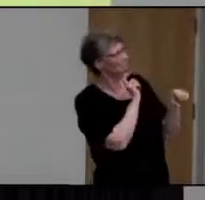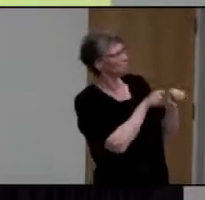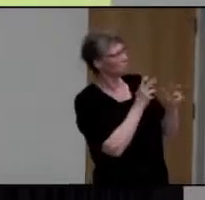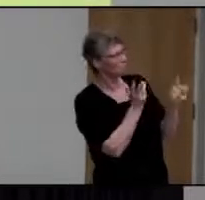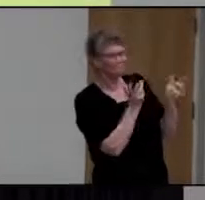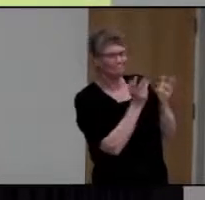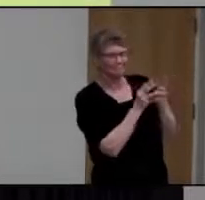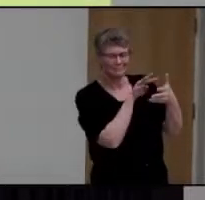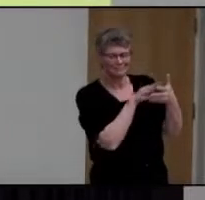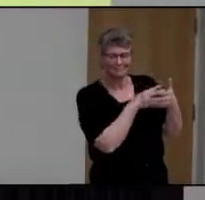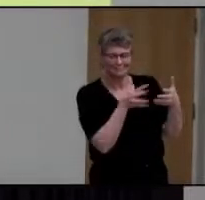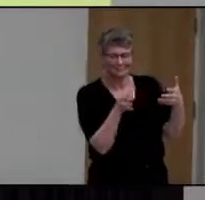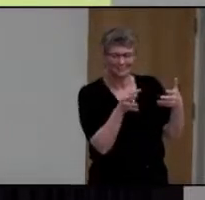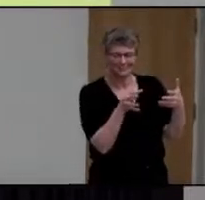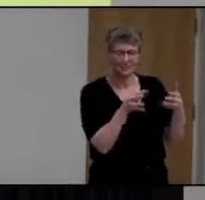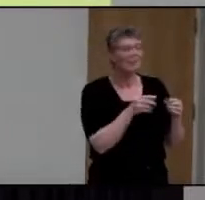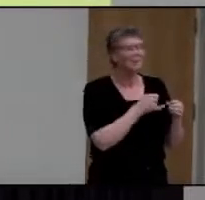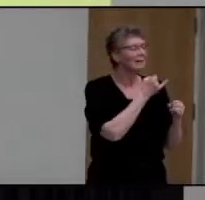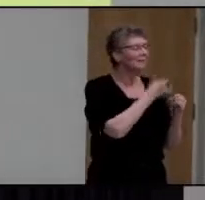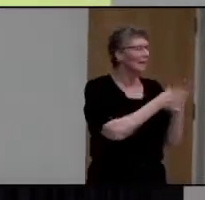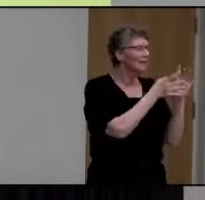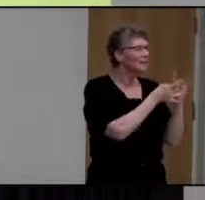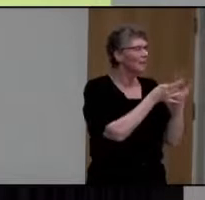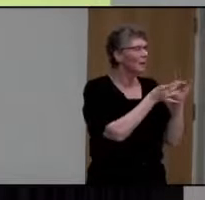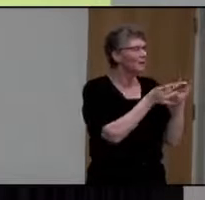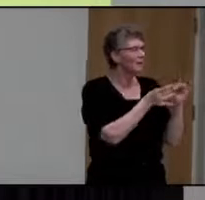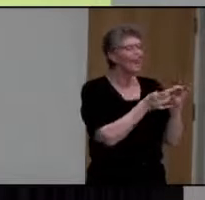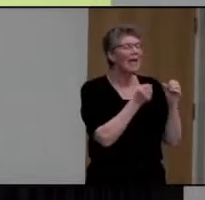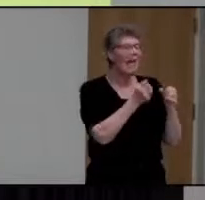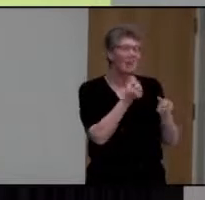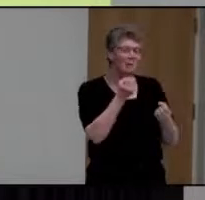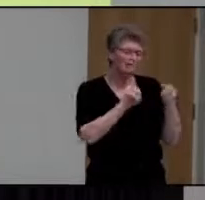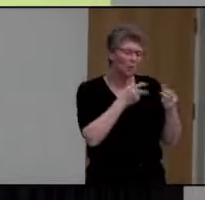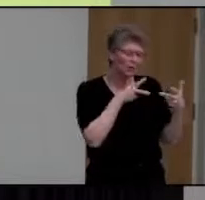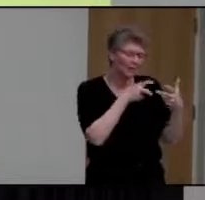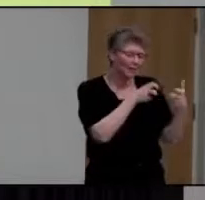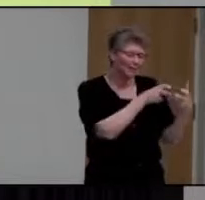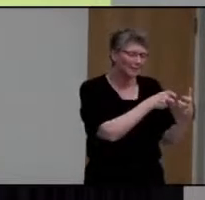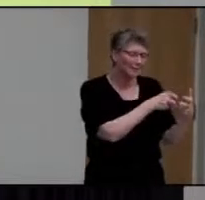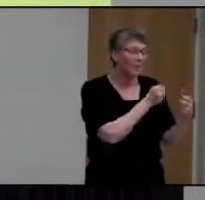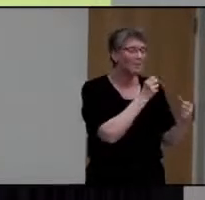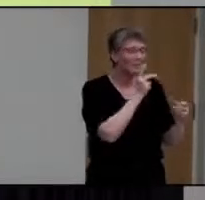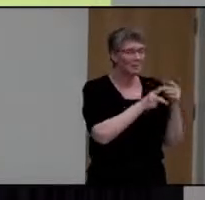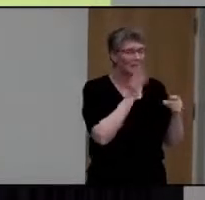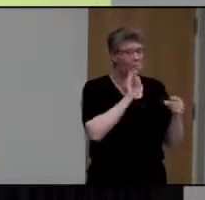have how many motor vehicle accidents and unfortunately how many fatalities, even